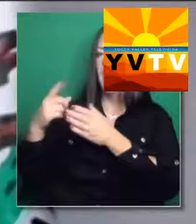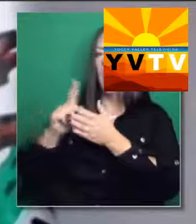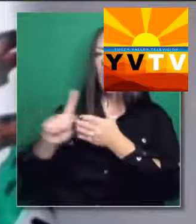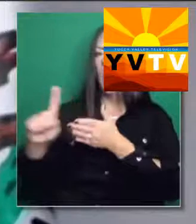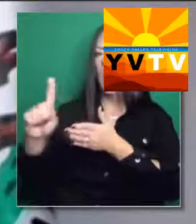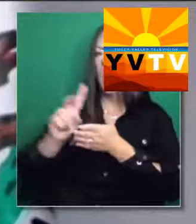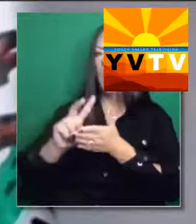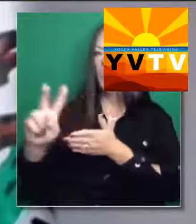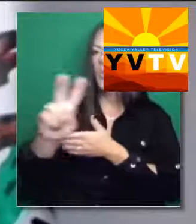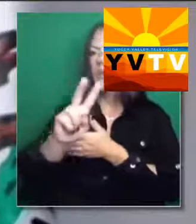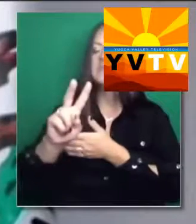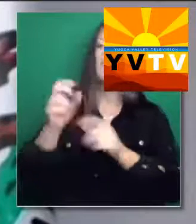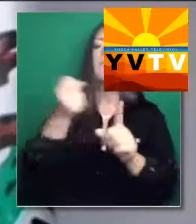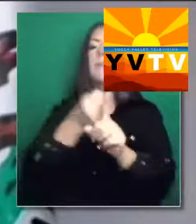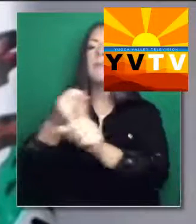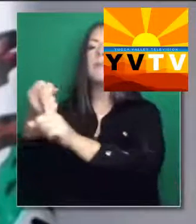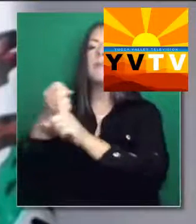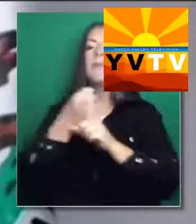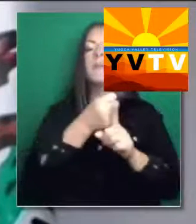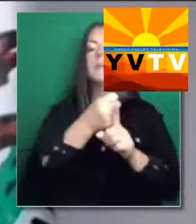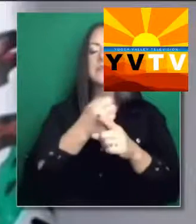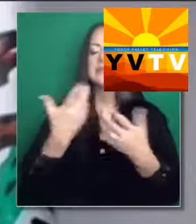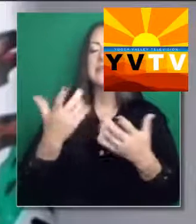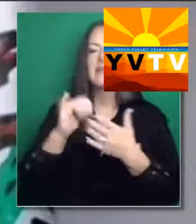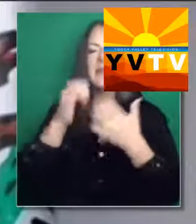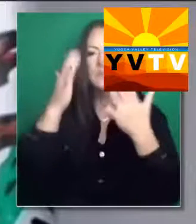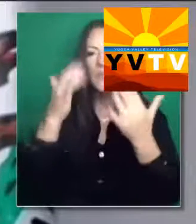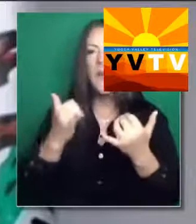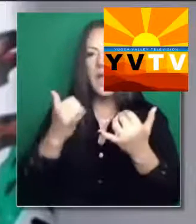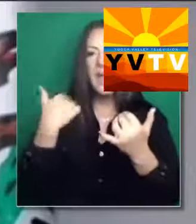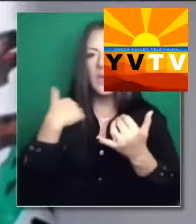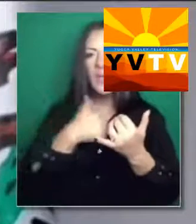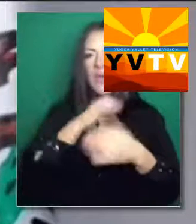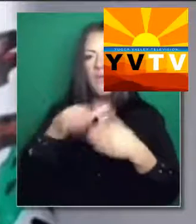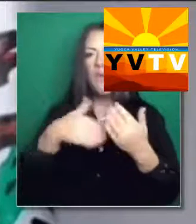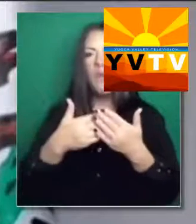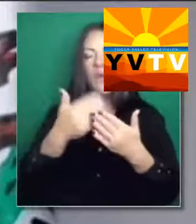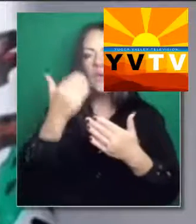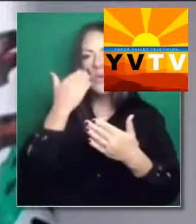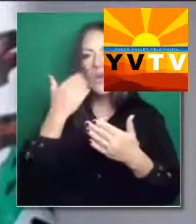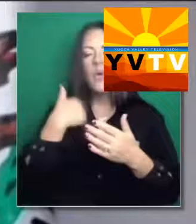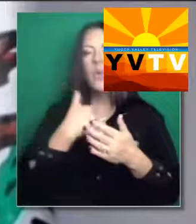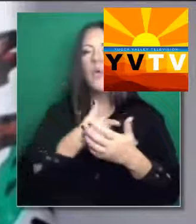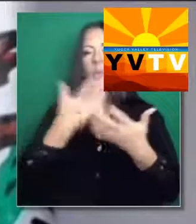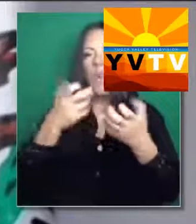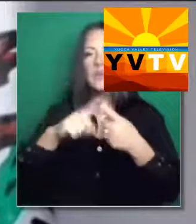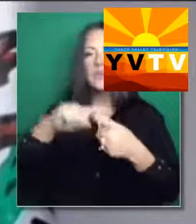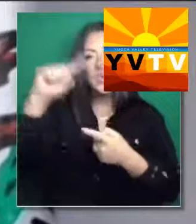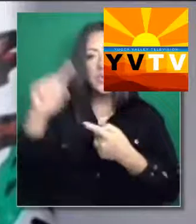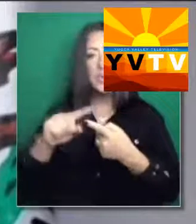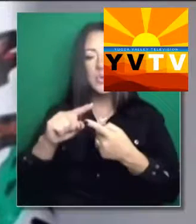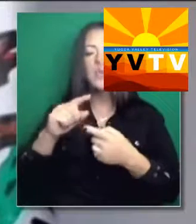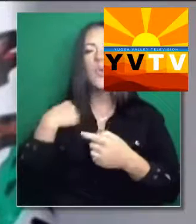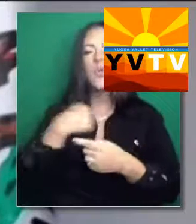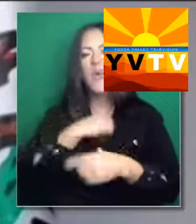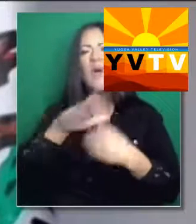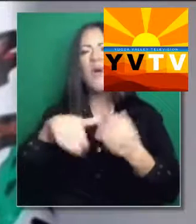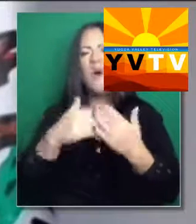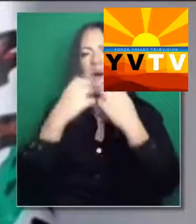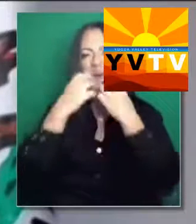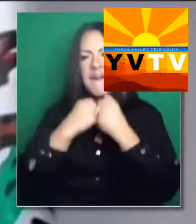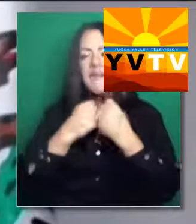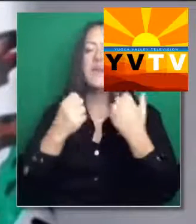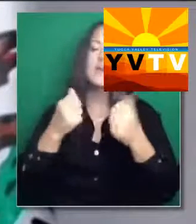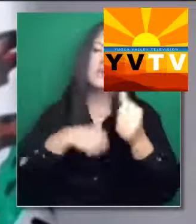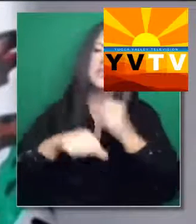the impact, that people and the state can be compliant with that in order to have the impact that I think we all care deeply to see.